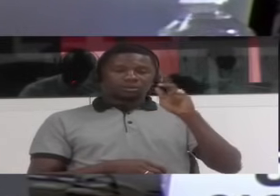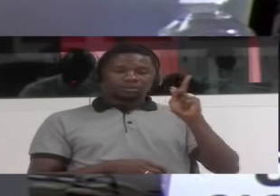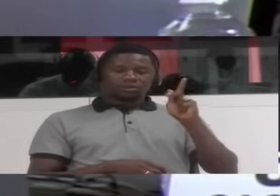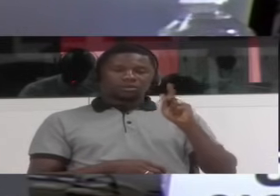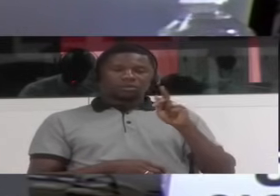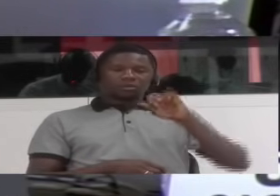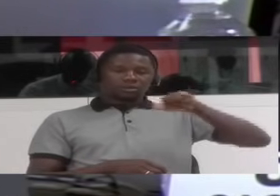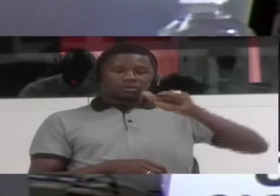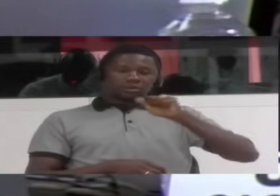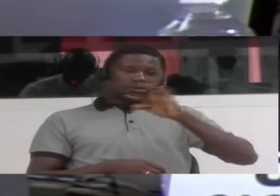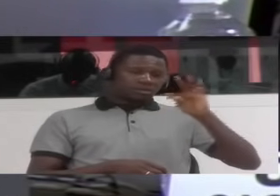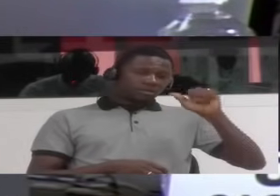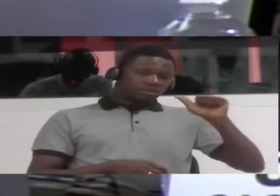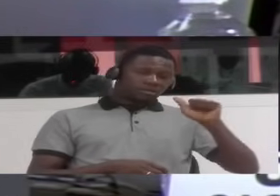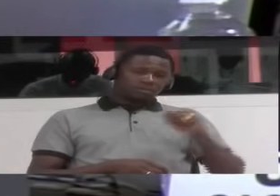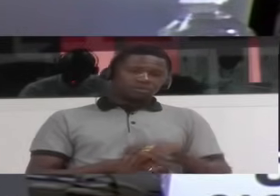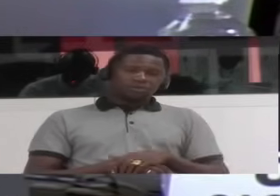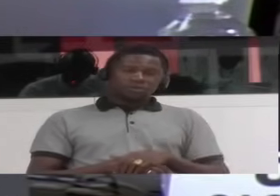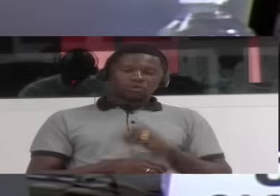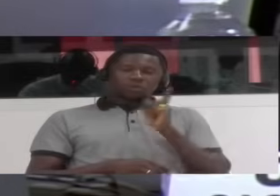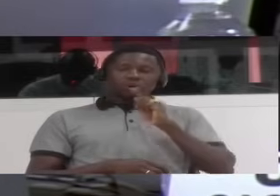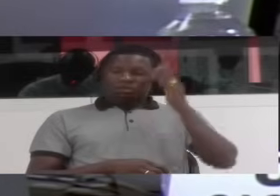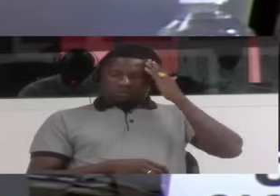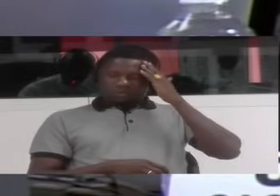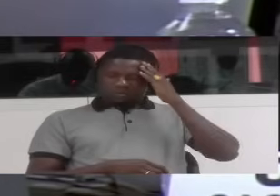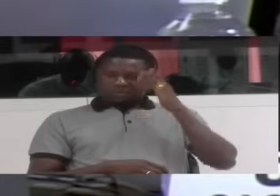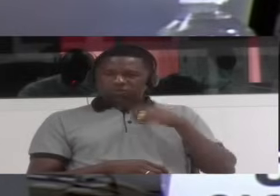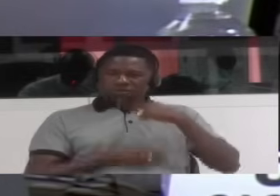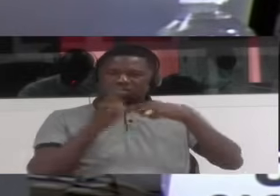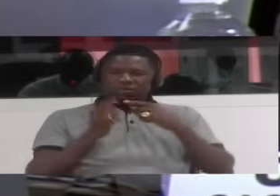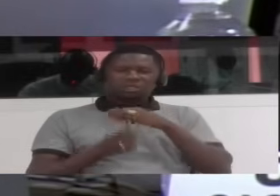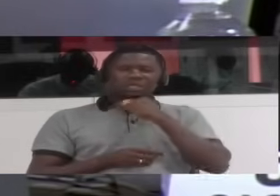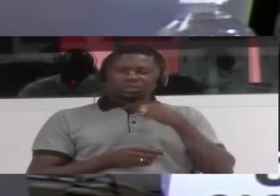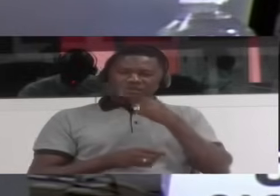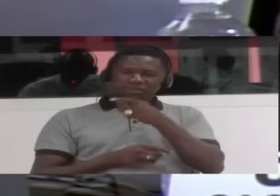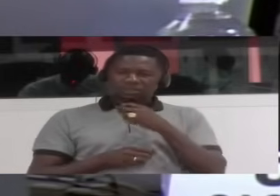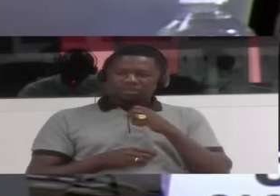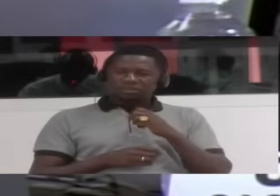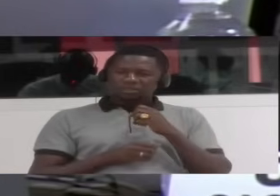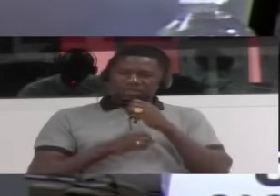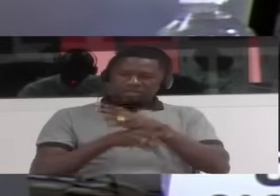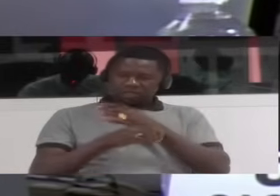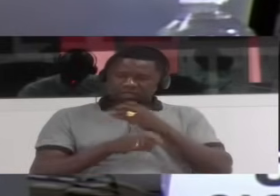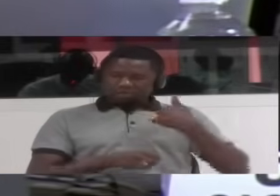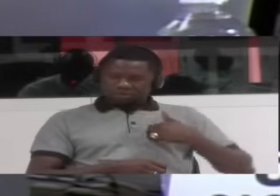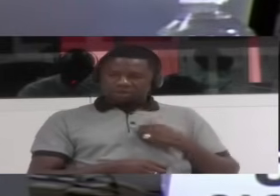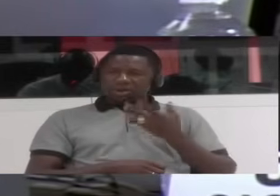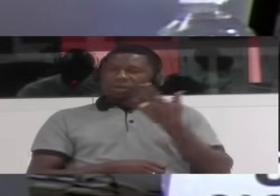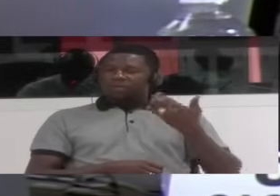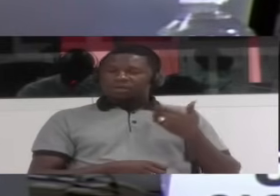with regards to the killing of these foreign nationals, yes, how many operations were conducted in